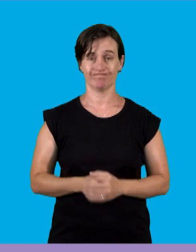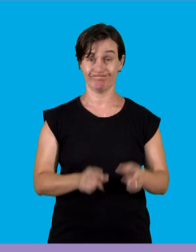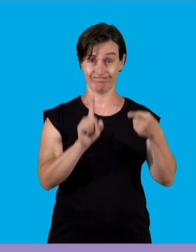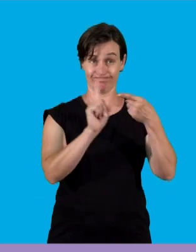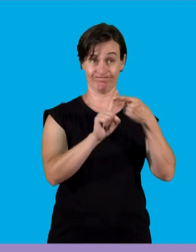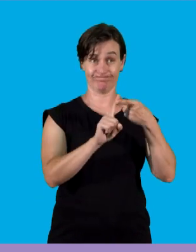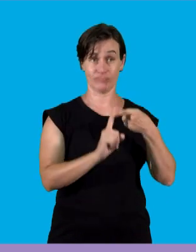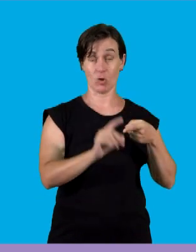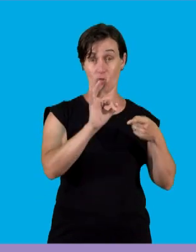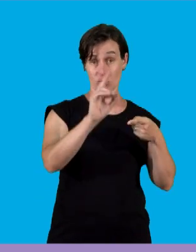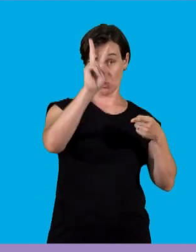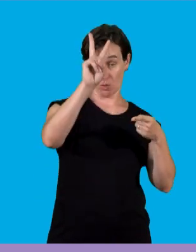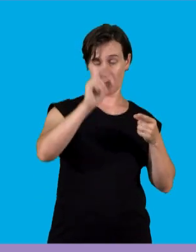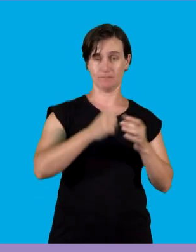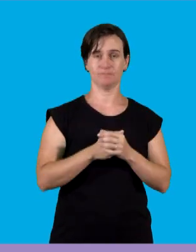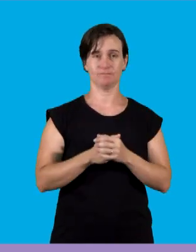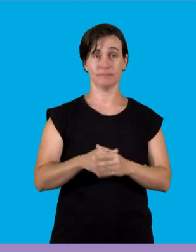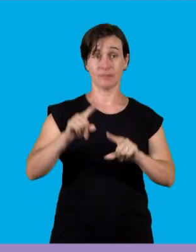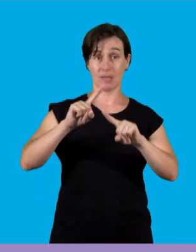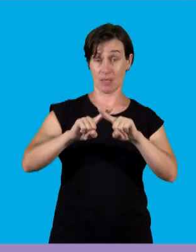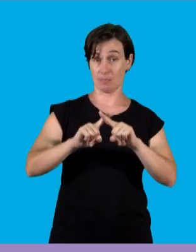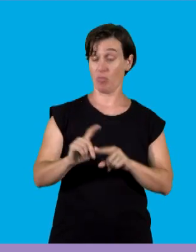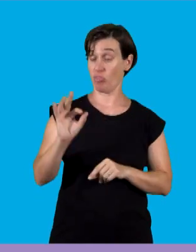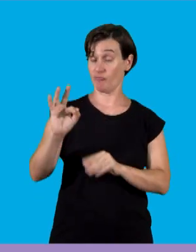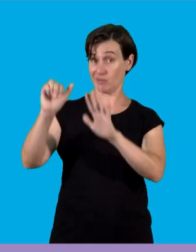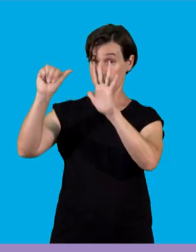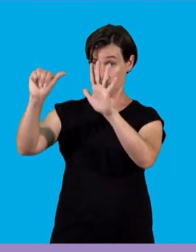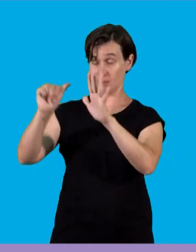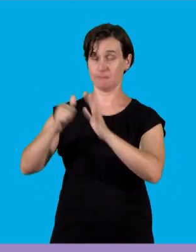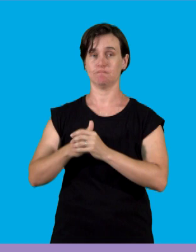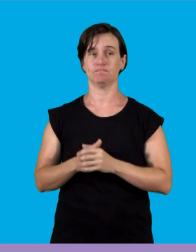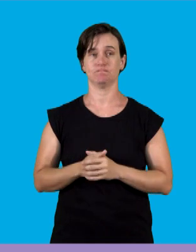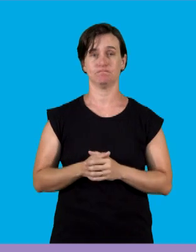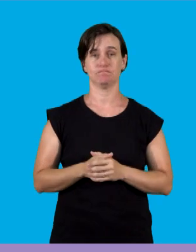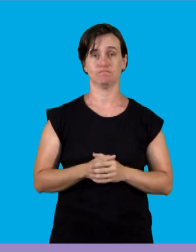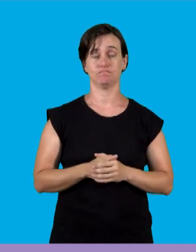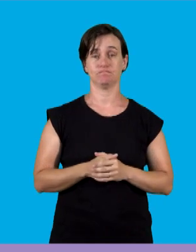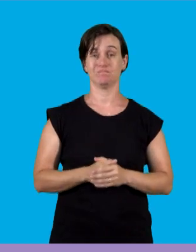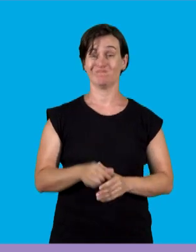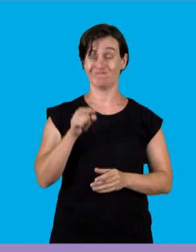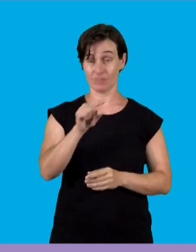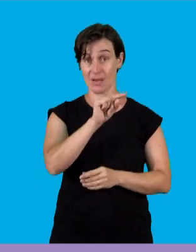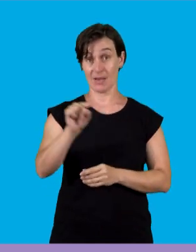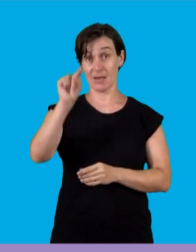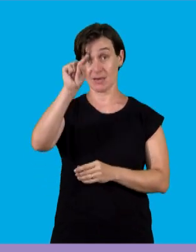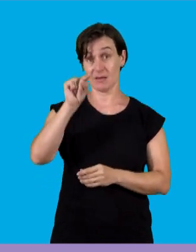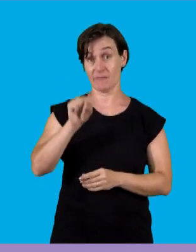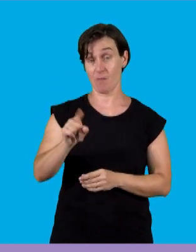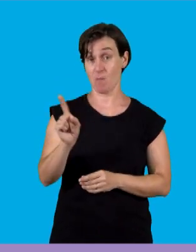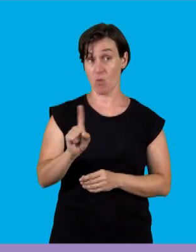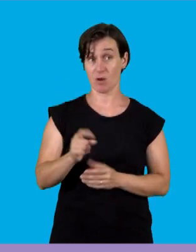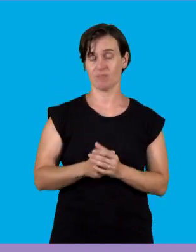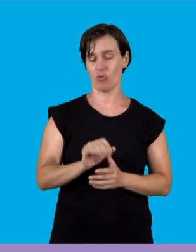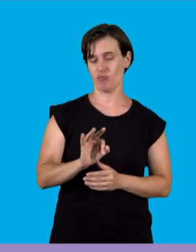have been given here 3 squared multiplied by 3 exponent 6, and this is all